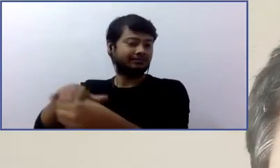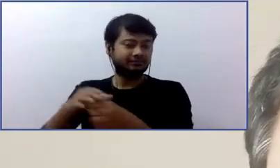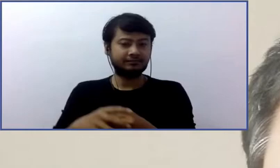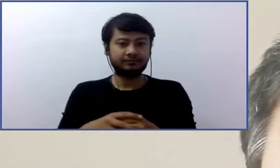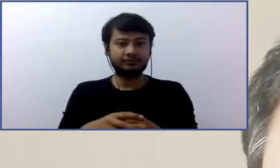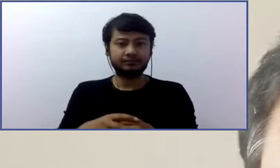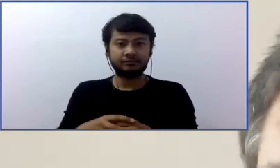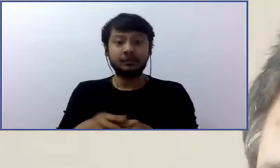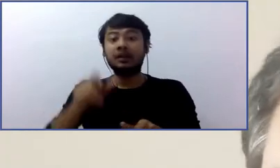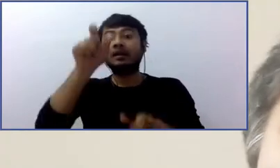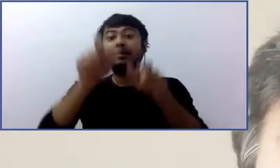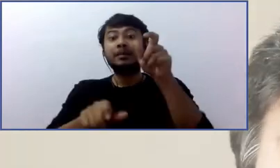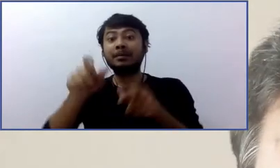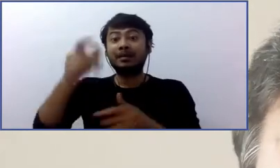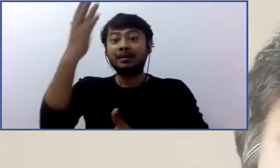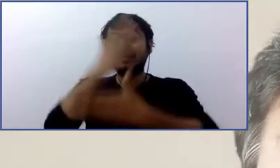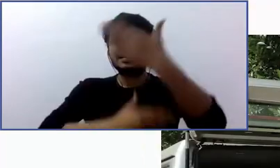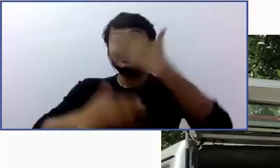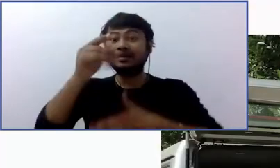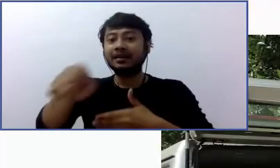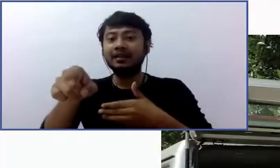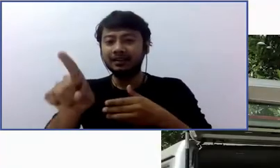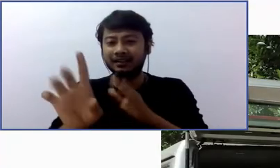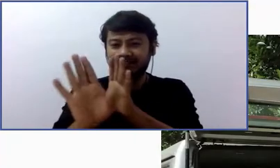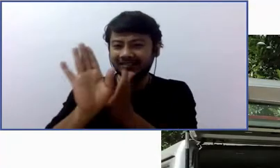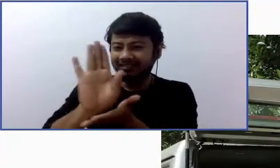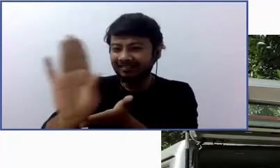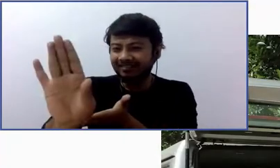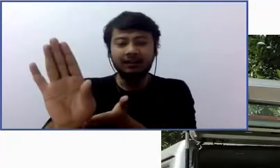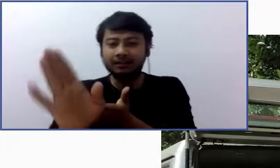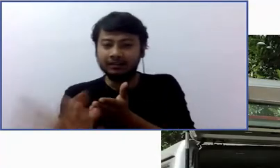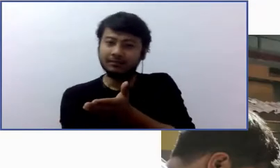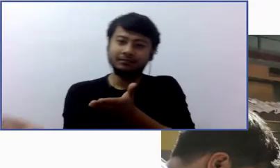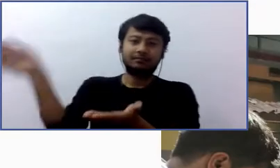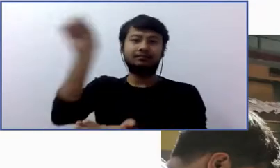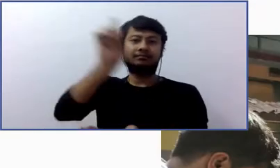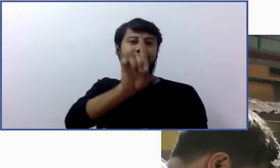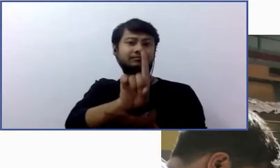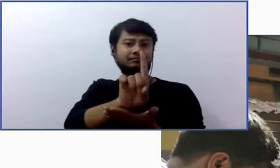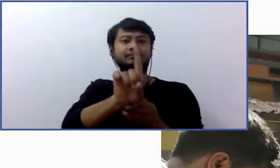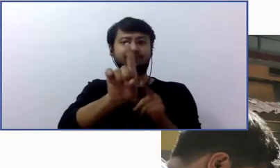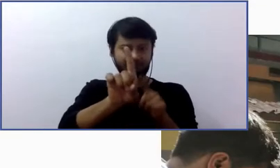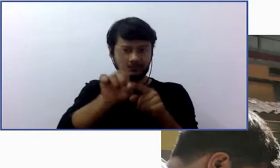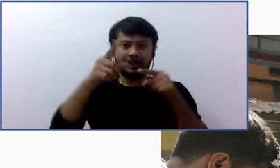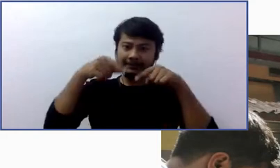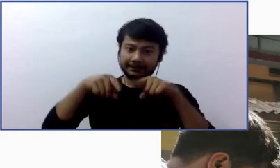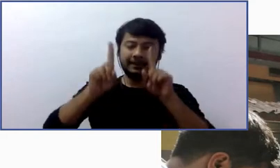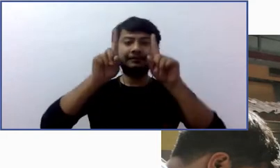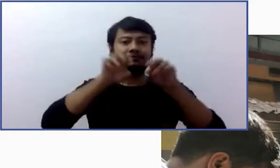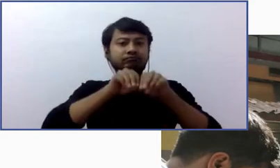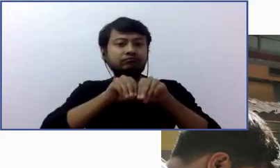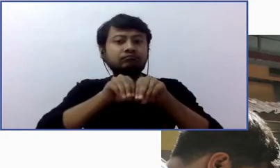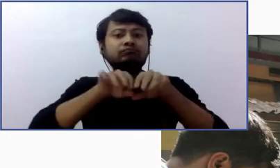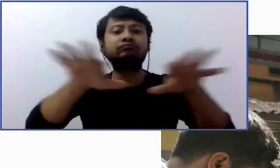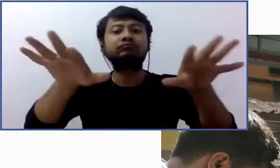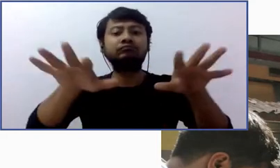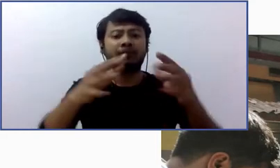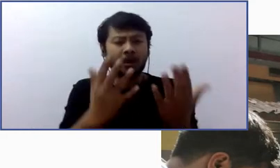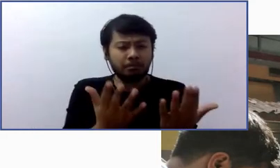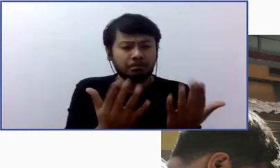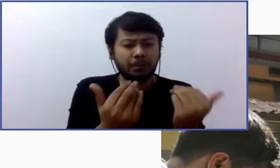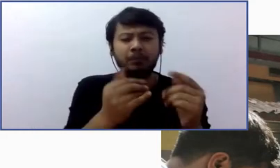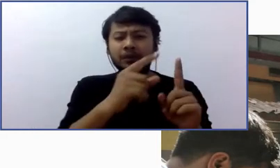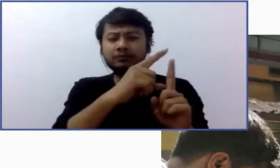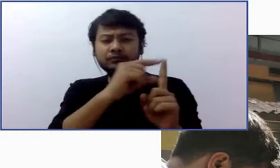with disability as a change agent. Through this ecosystem, we are bringing possibilities for people with